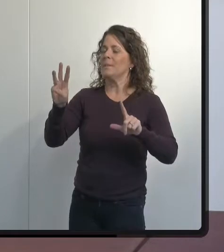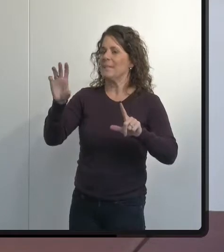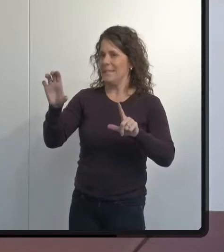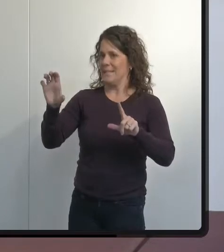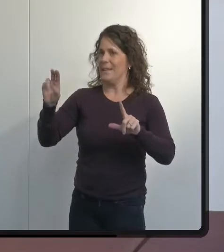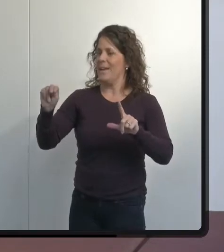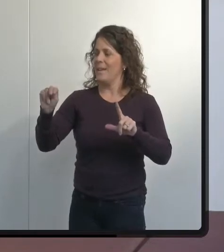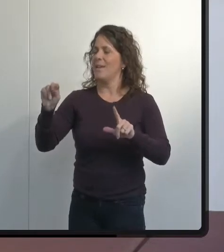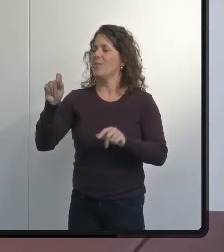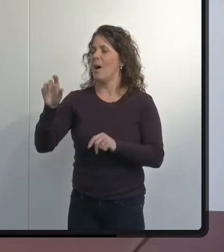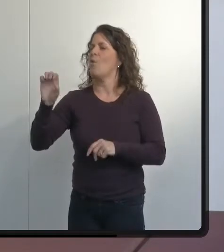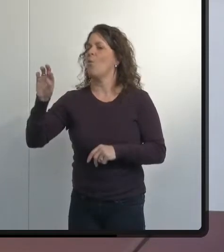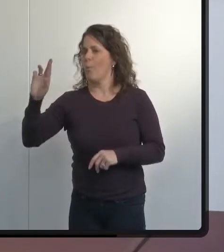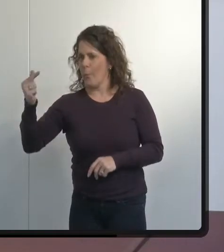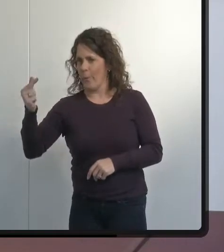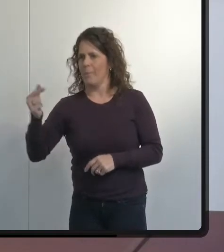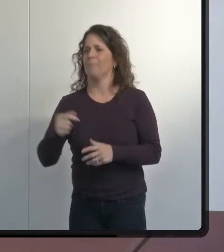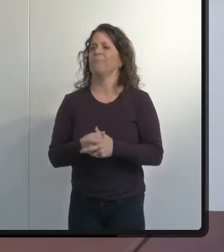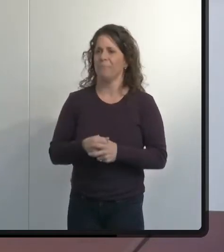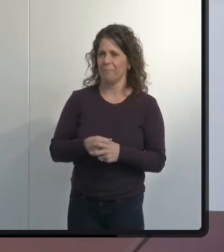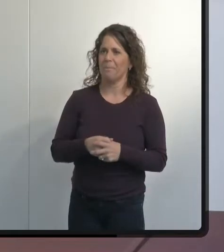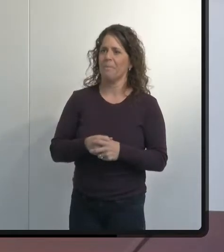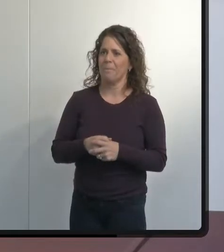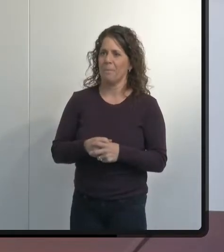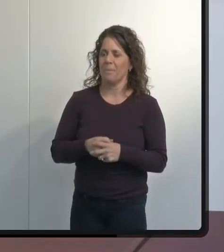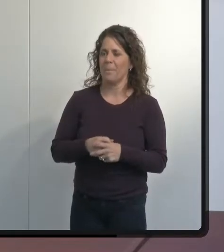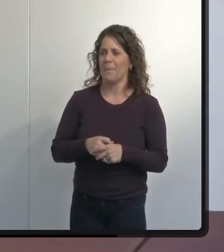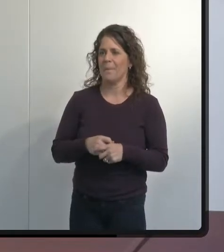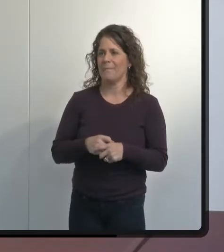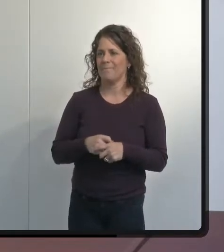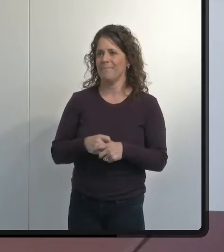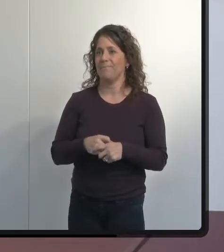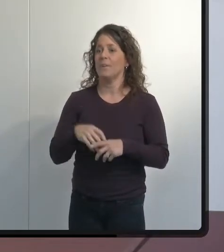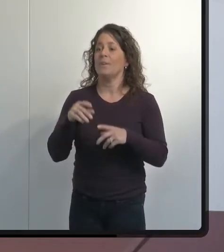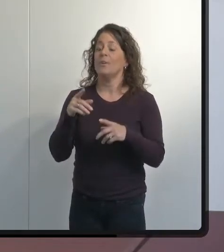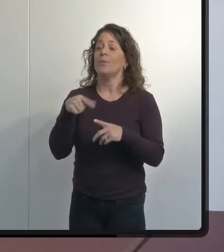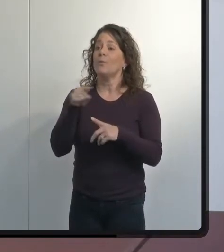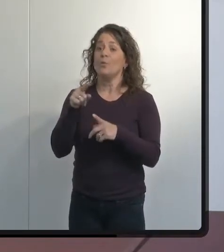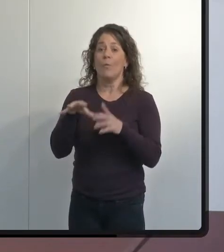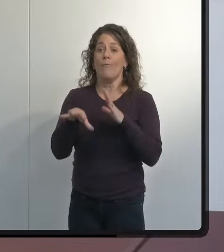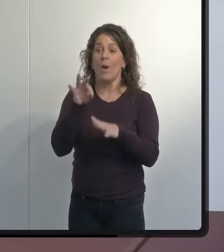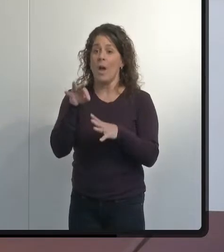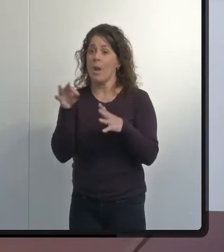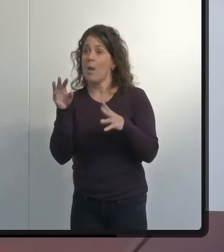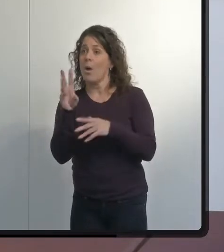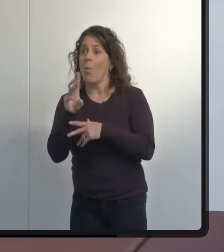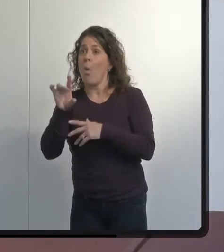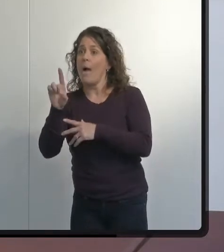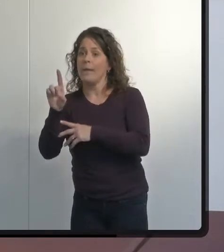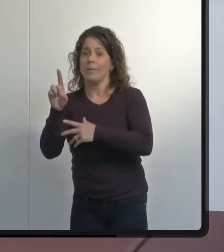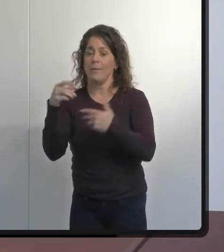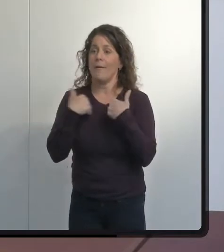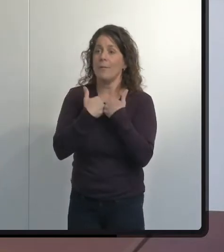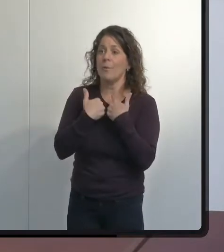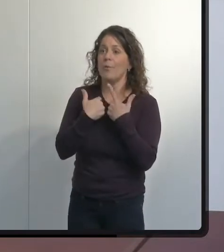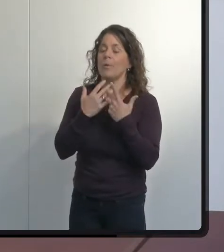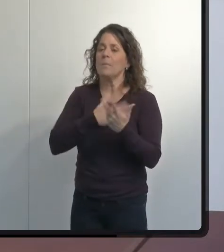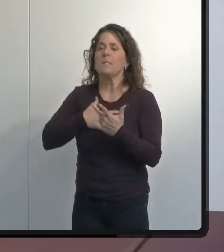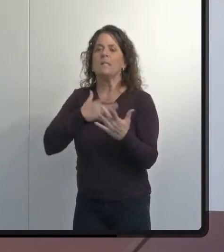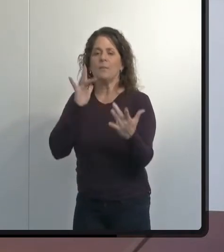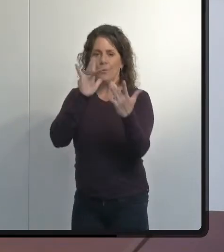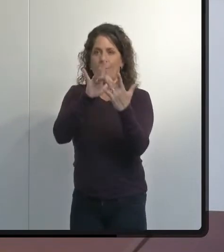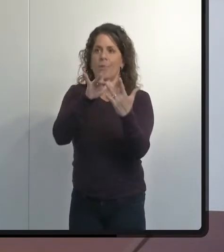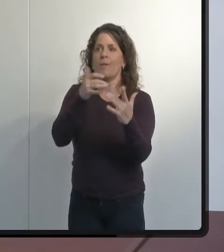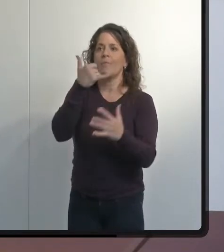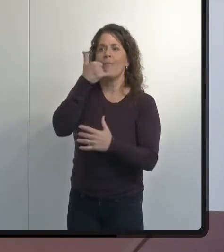sbwcn.org, Santa Barbara Wildlife Care Network.org. If you find a wild animal in need of help, please call the Wildlife Care Network